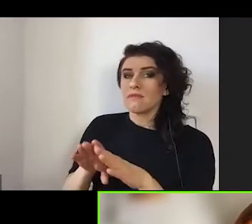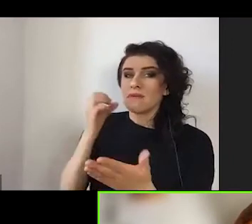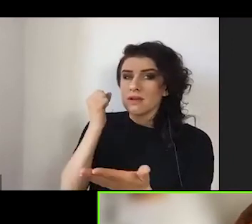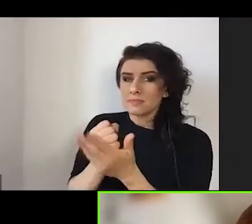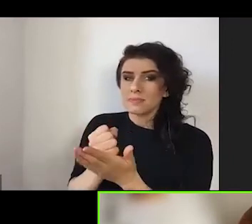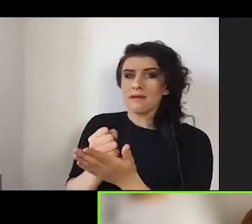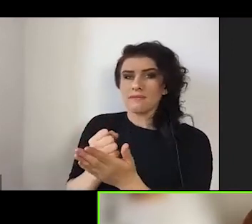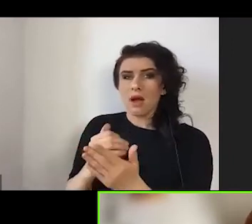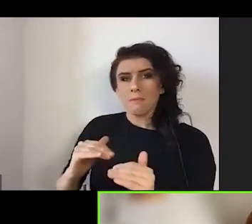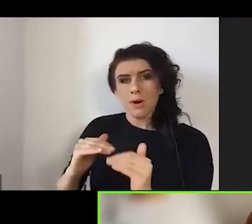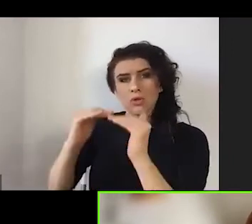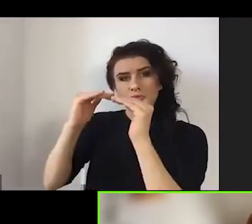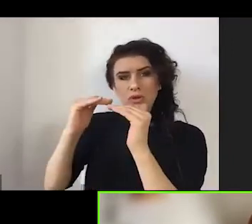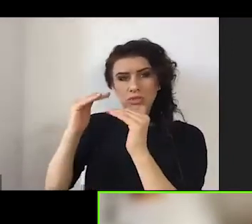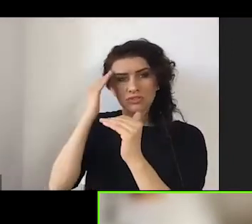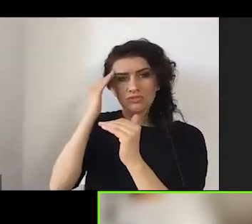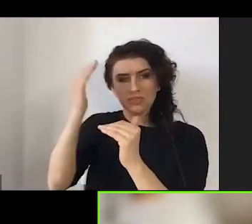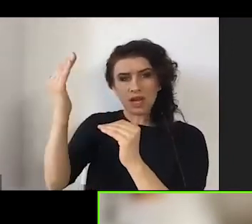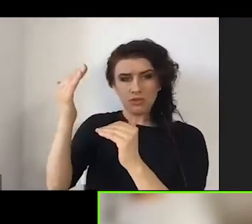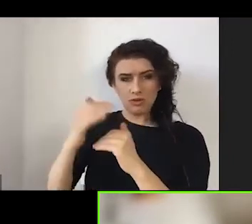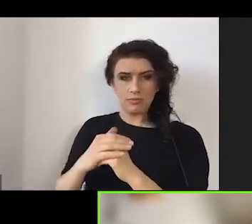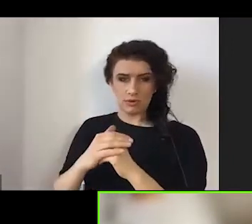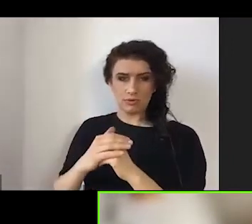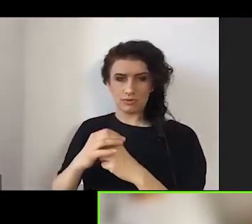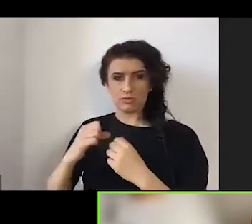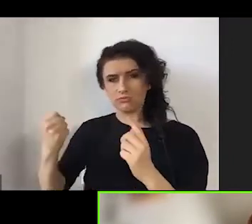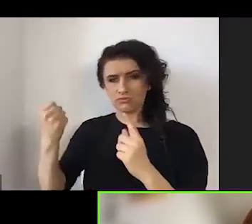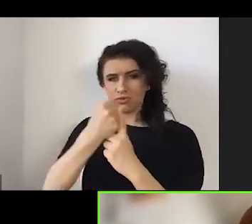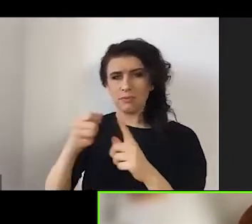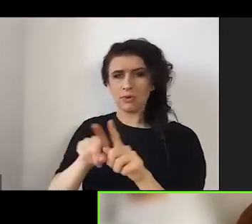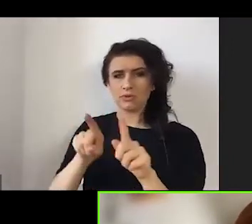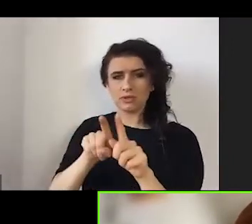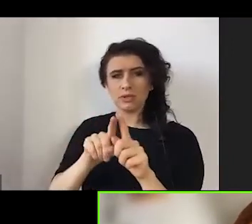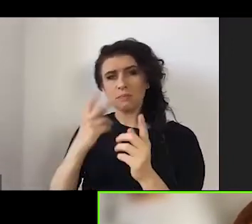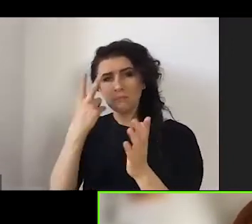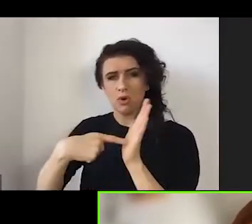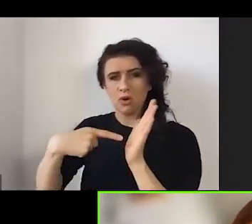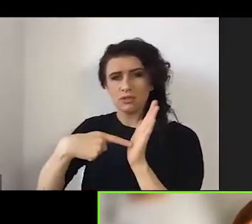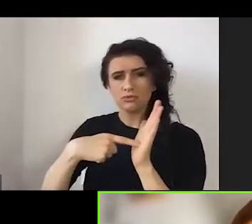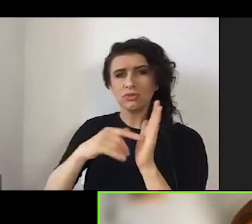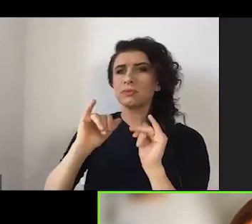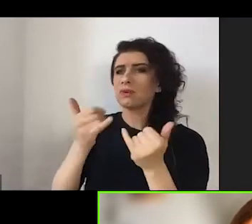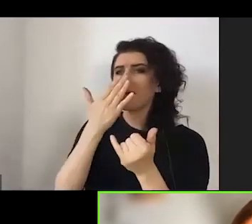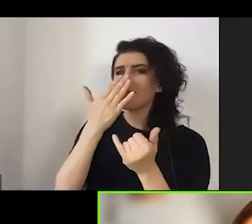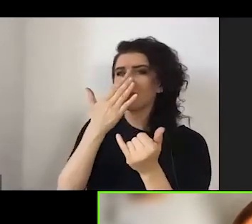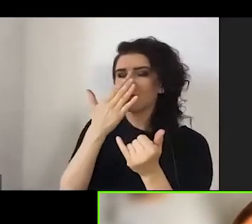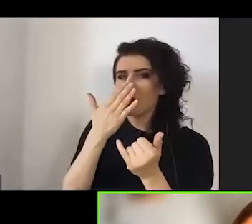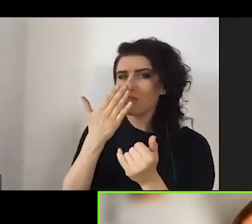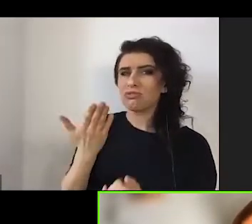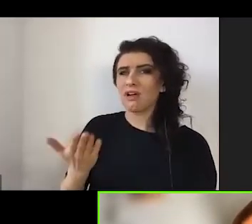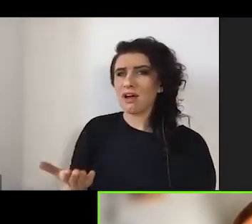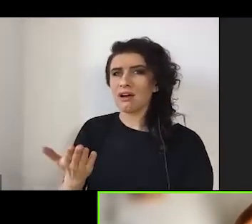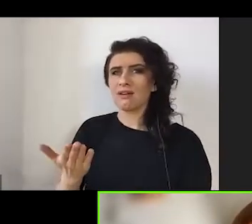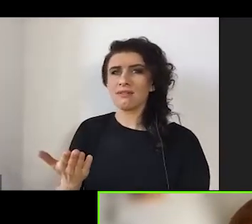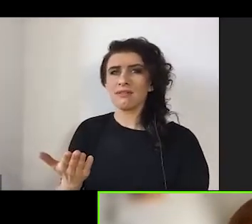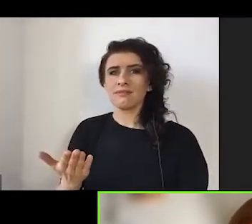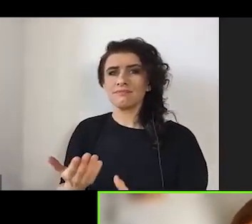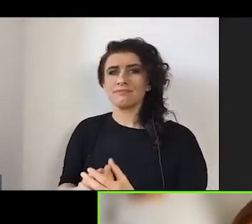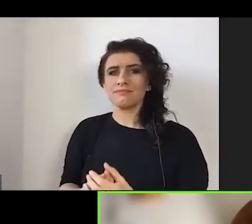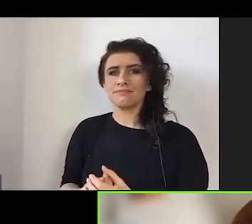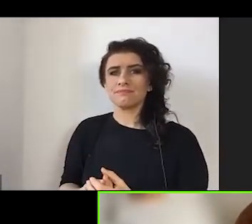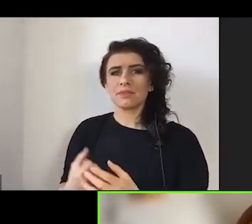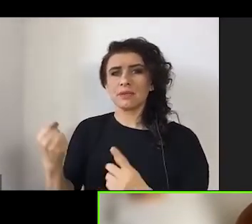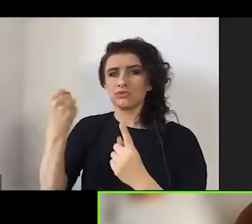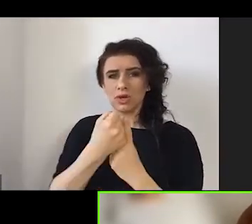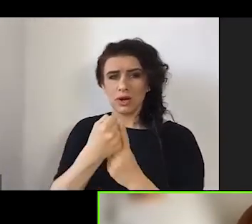has 17 ways of violence against women, but we use only these 4, which I would say gathers already